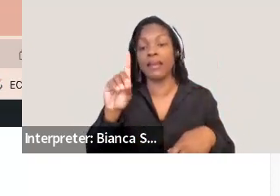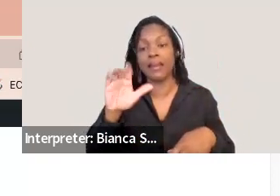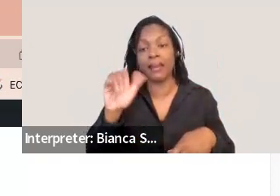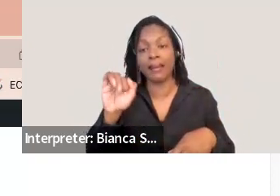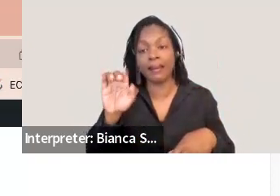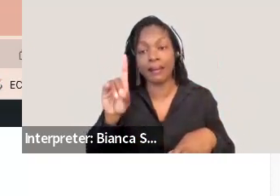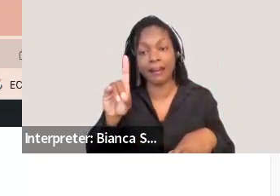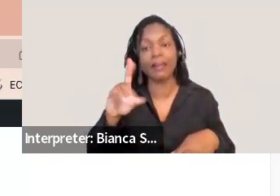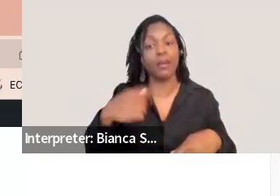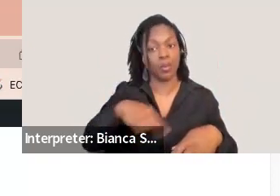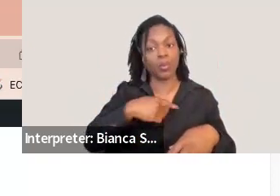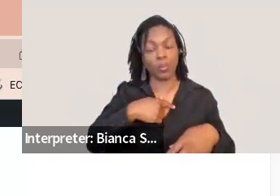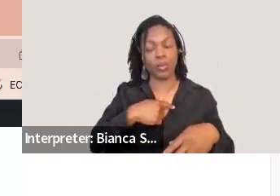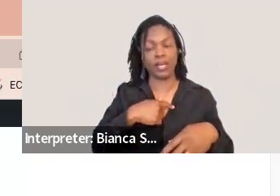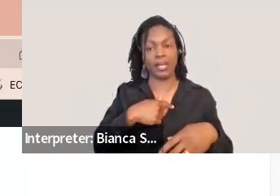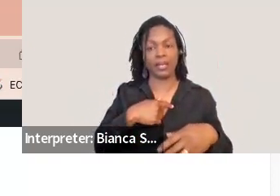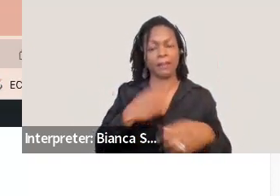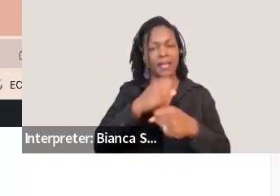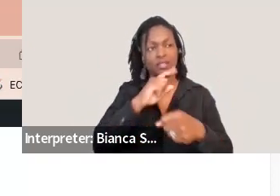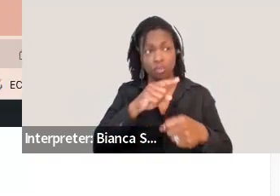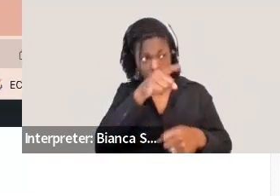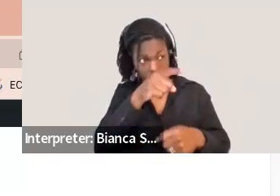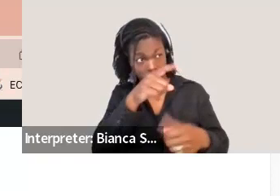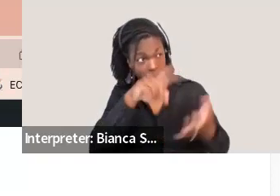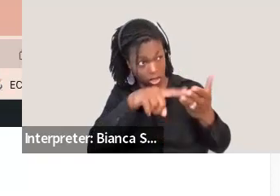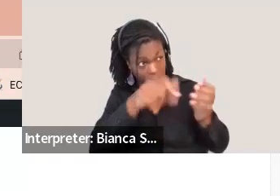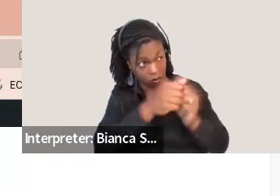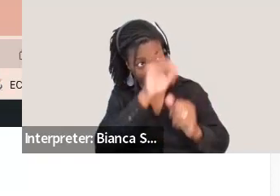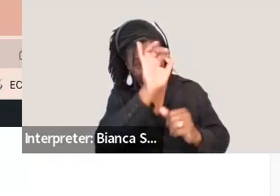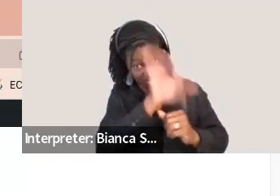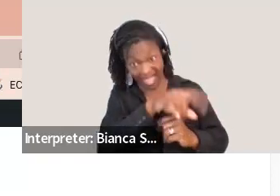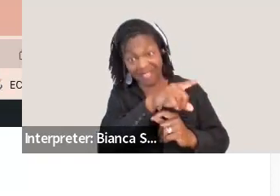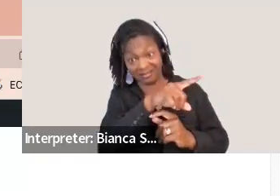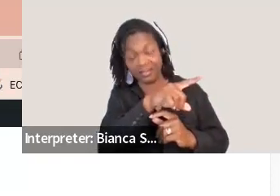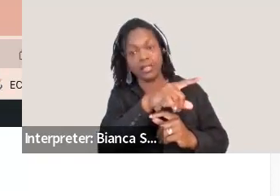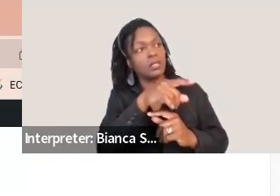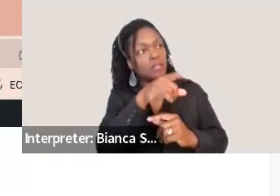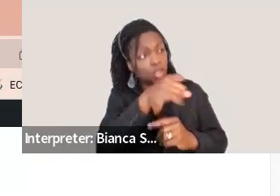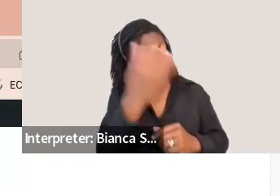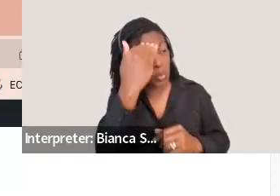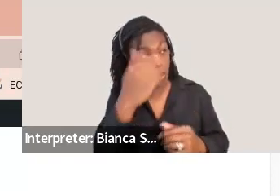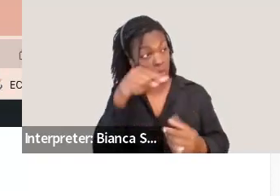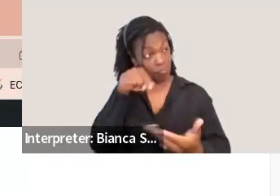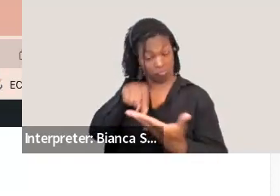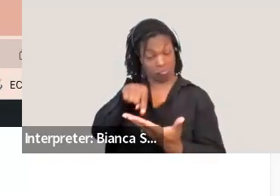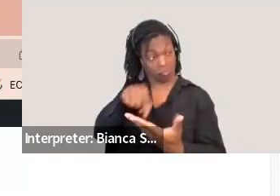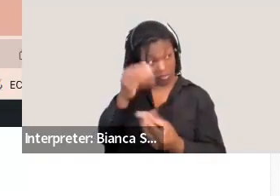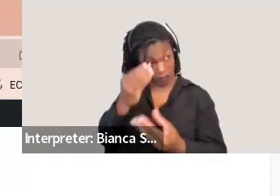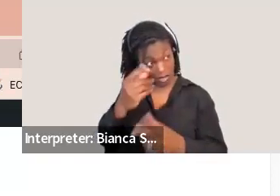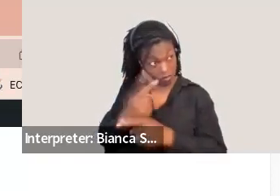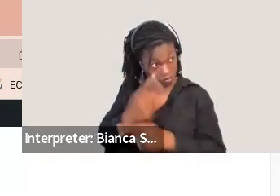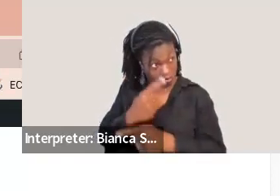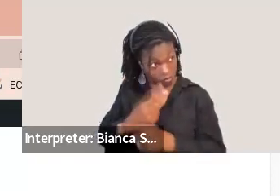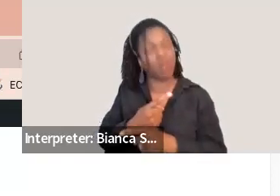of it, so we can make sure our information is accurate. But we also vet it with parents, and with parent support people like